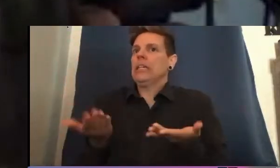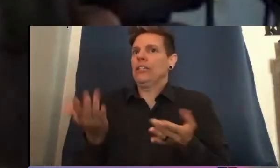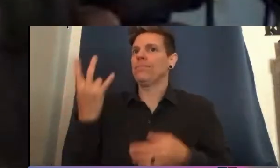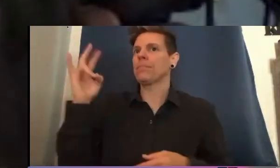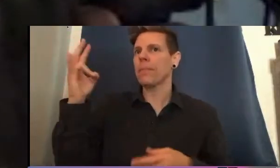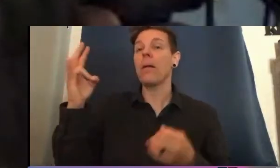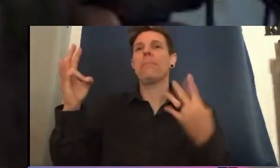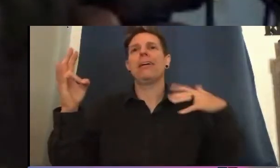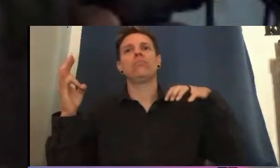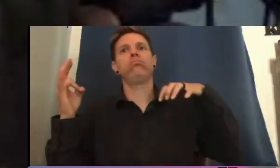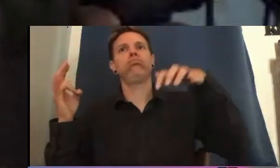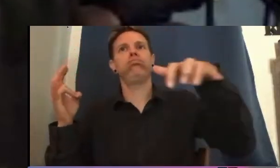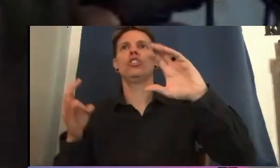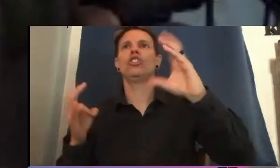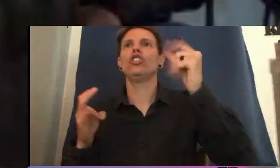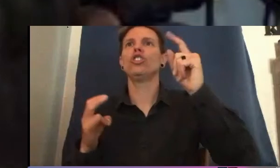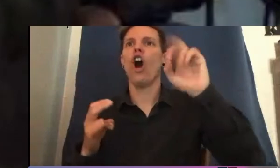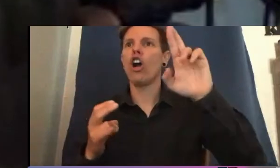with them